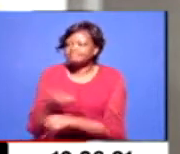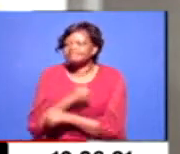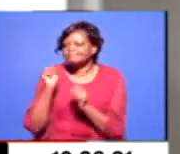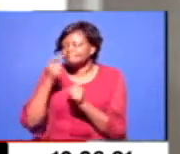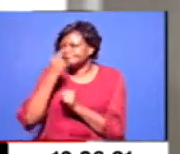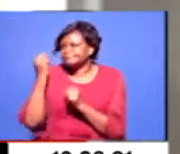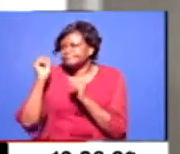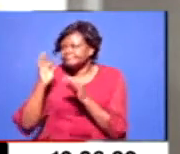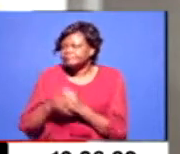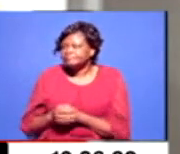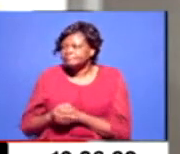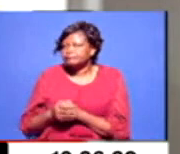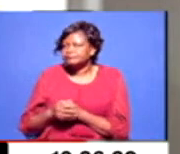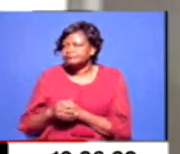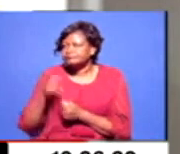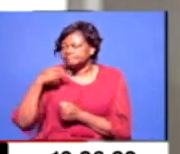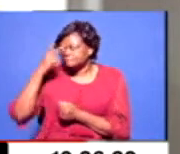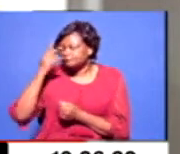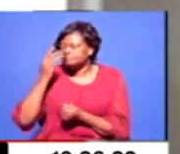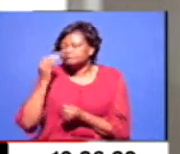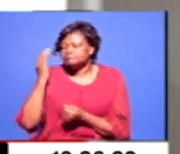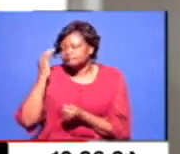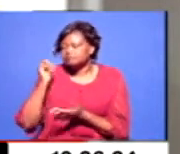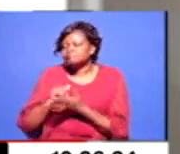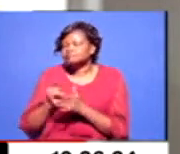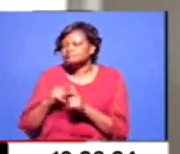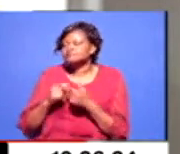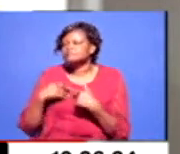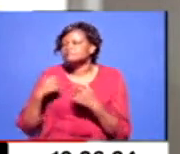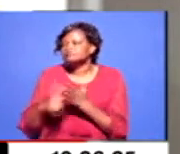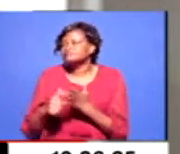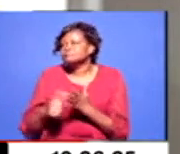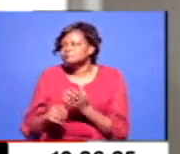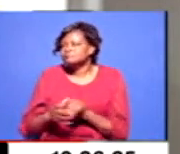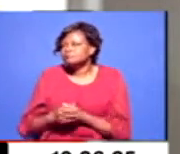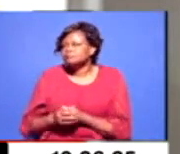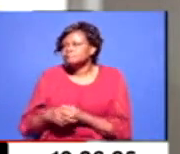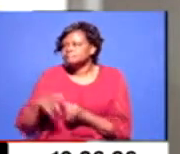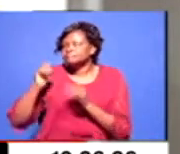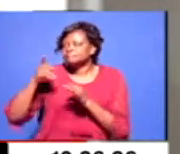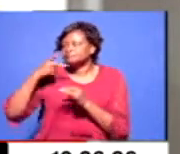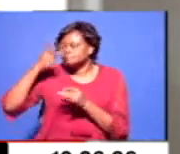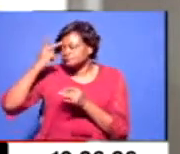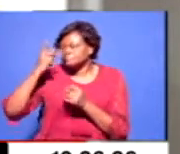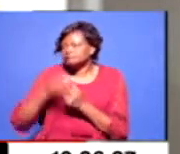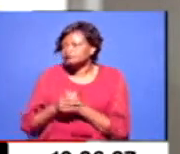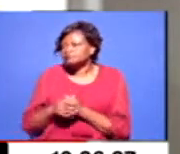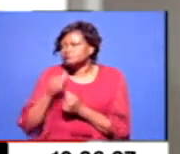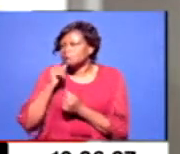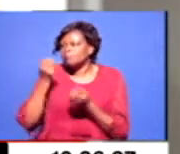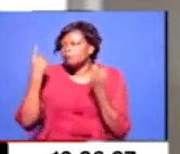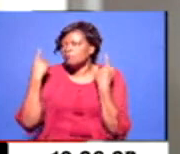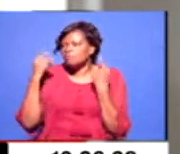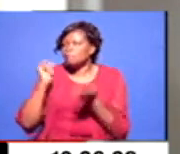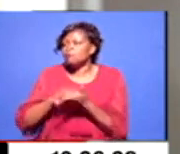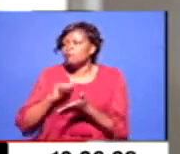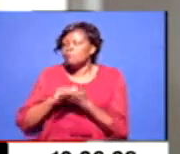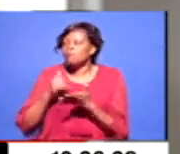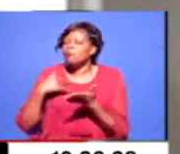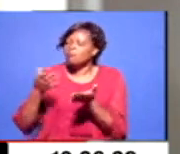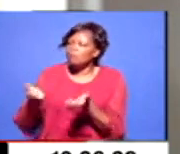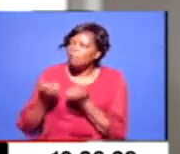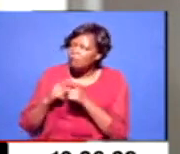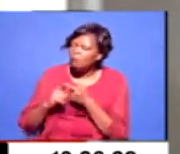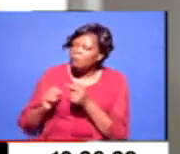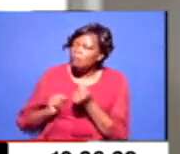if she or he knows, I'll be in trouble. So if the parent would understand like this need, and the girl